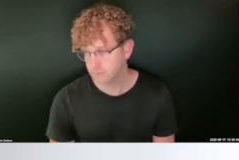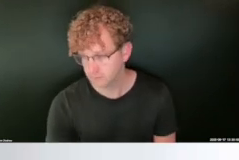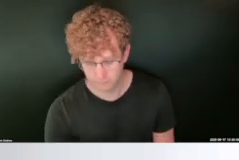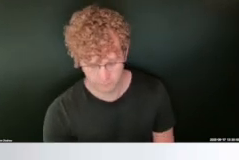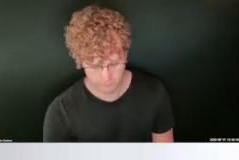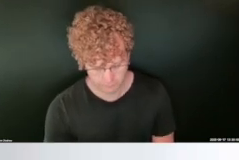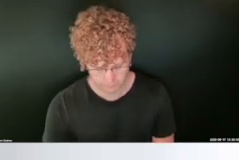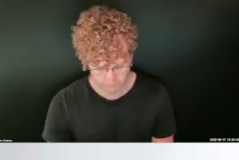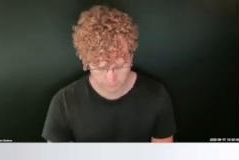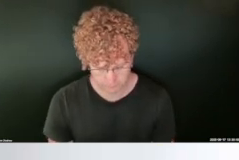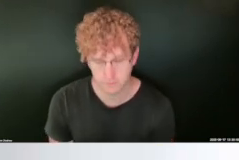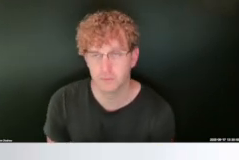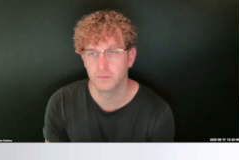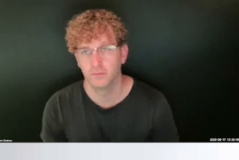million.